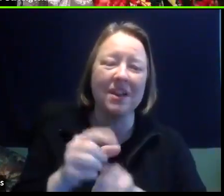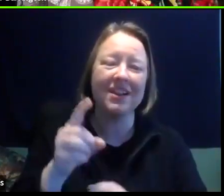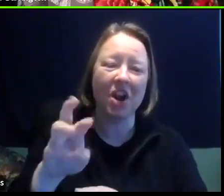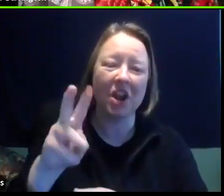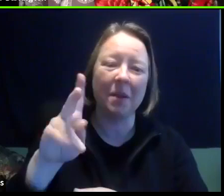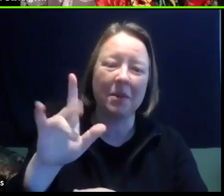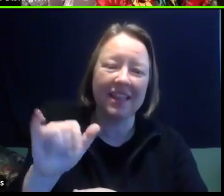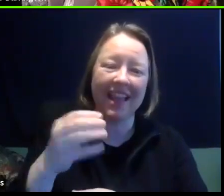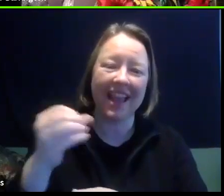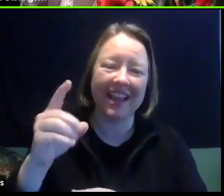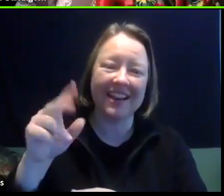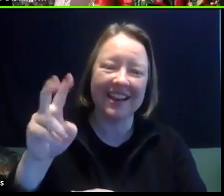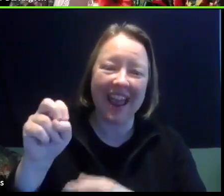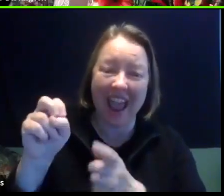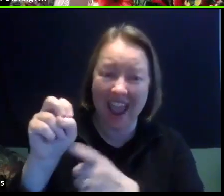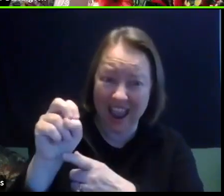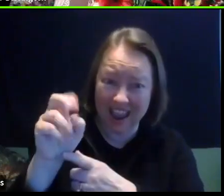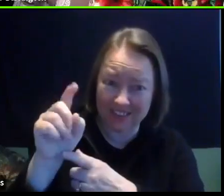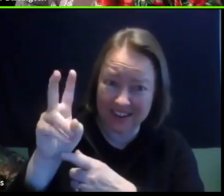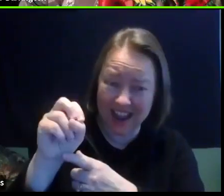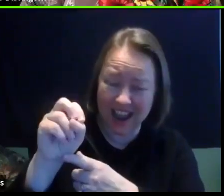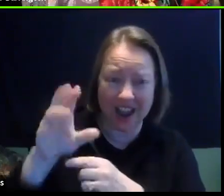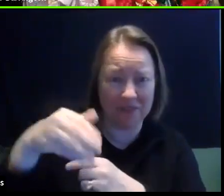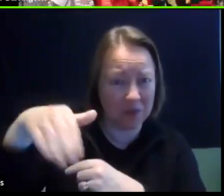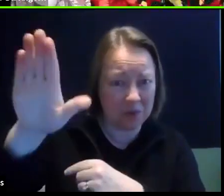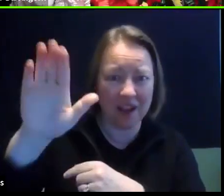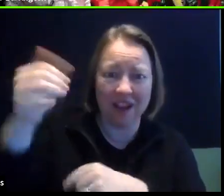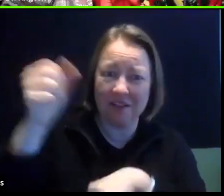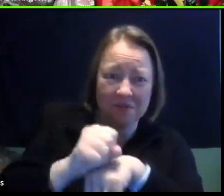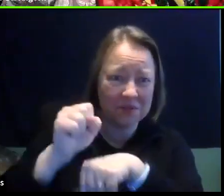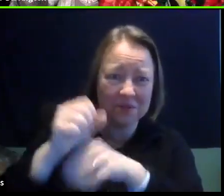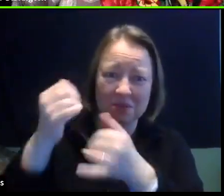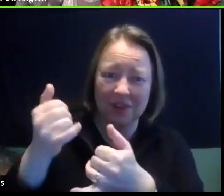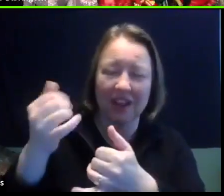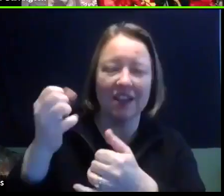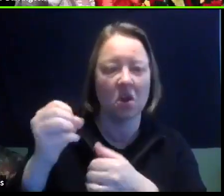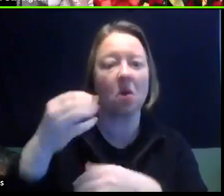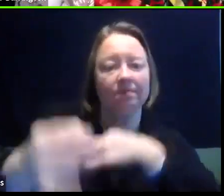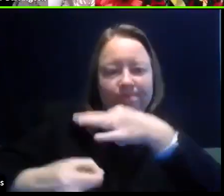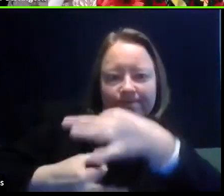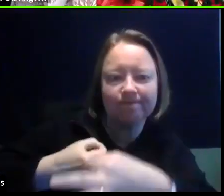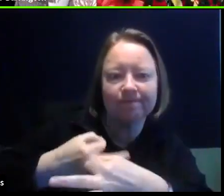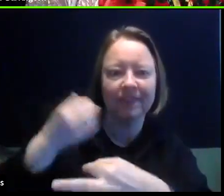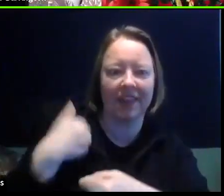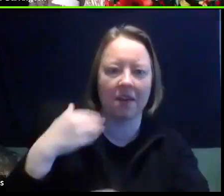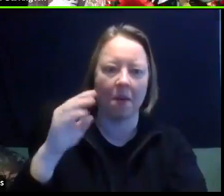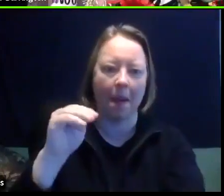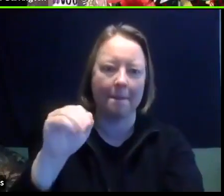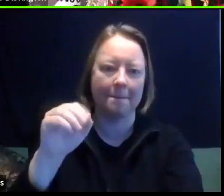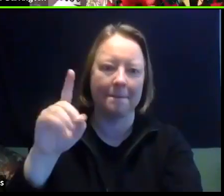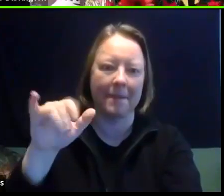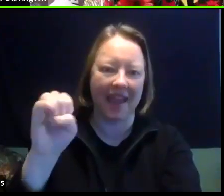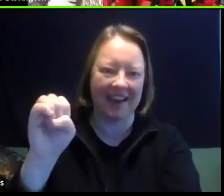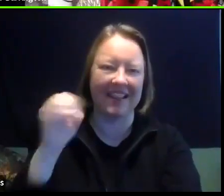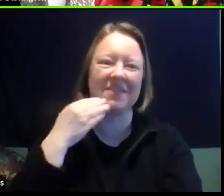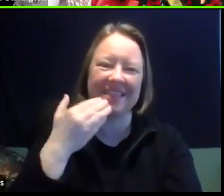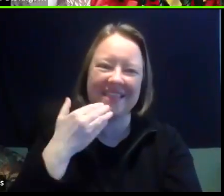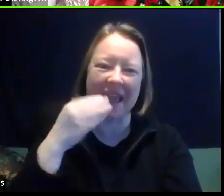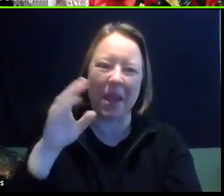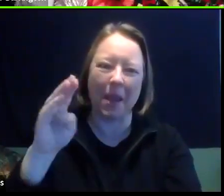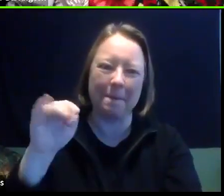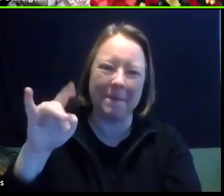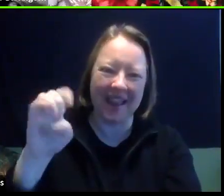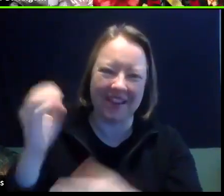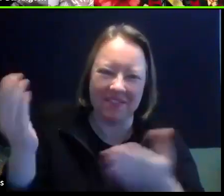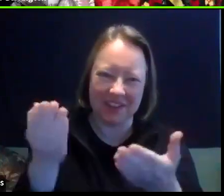and Dave. Dave is on another assignment on today. And in his stead, we have Maddie. We thank Maddie for being here